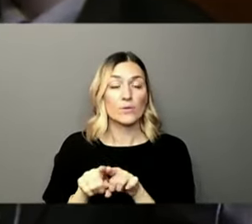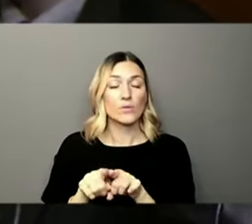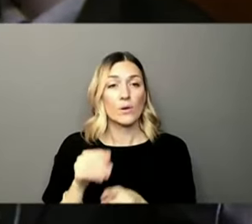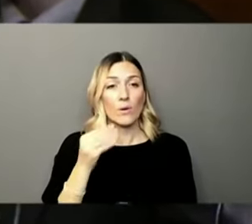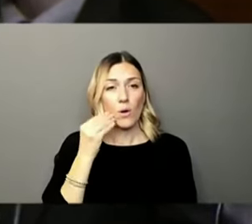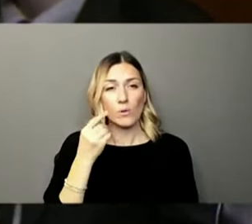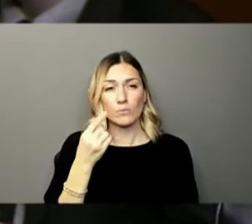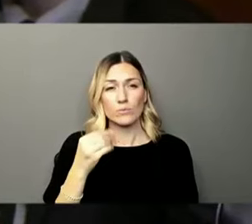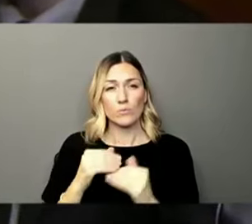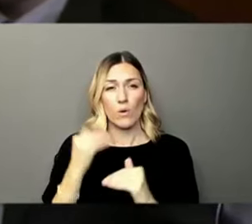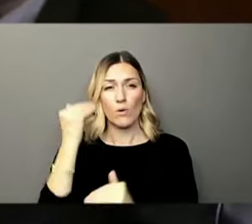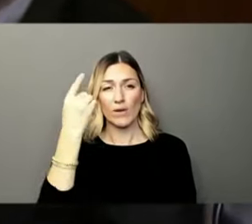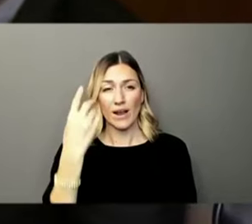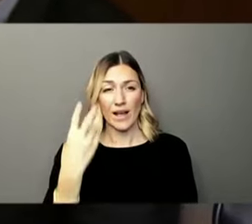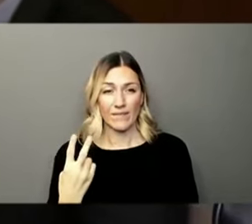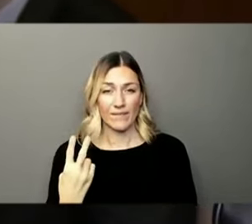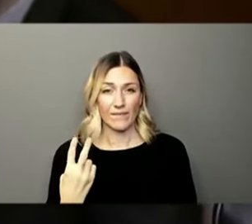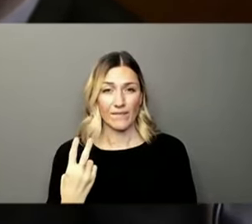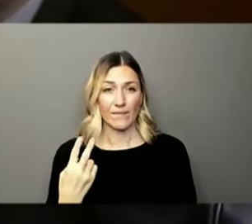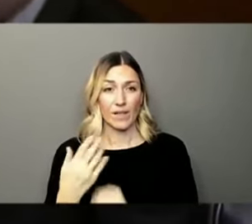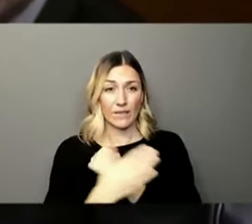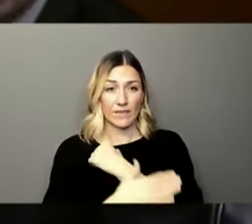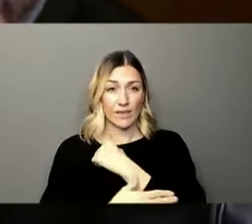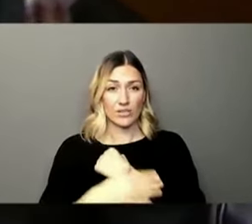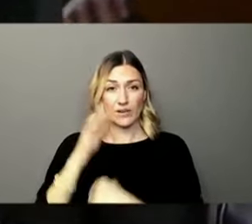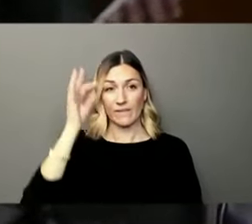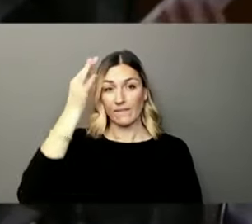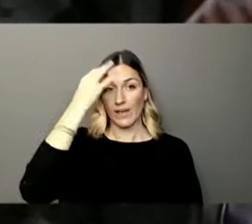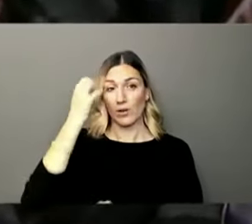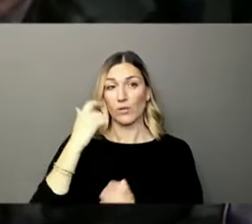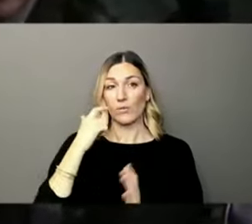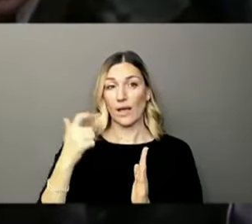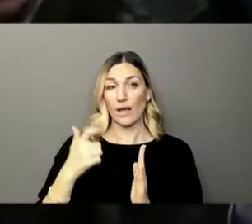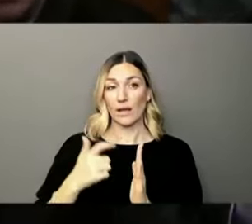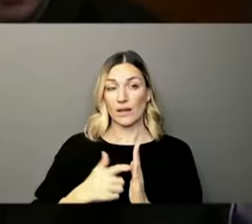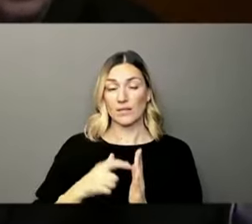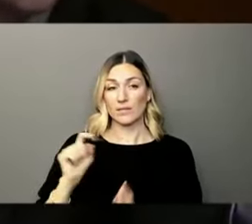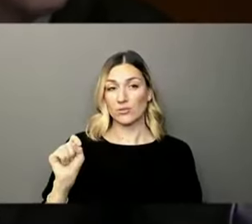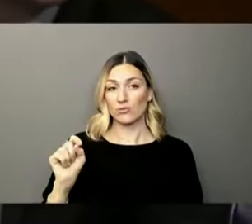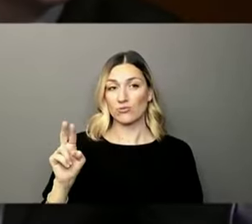half of our country's federally recognized tribes.